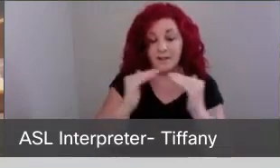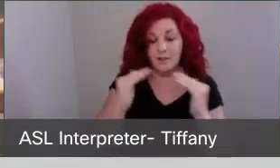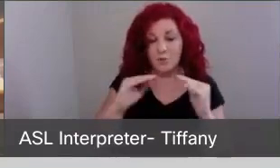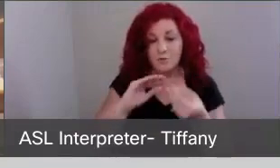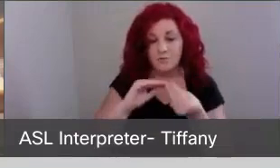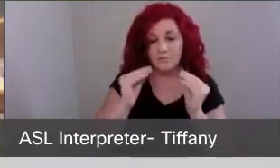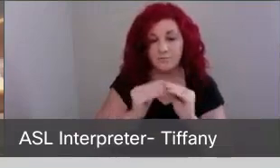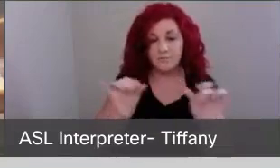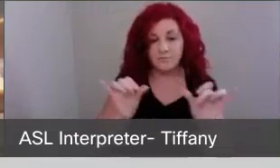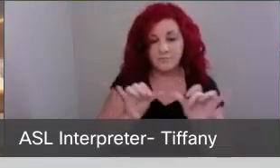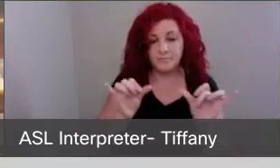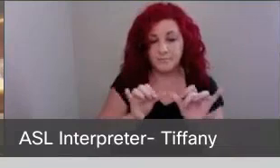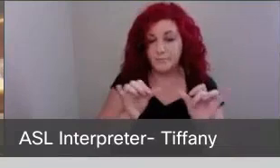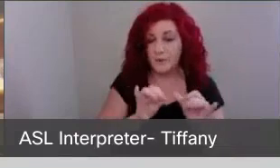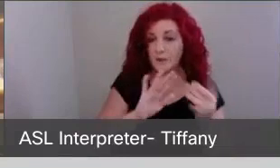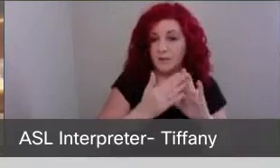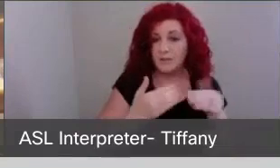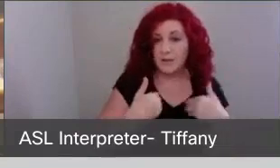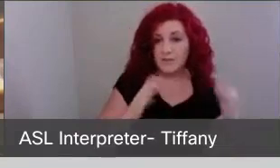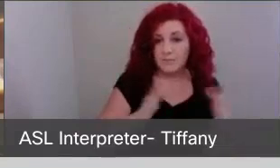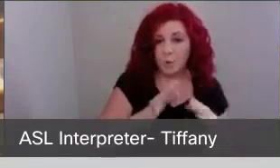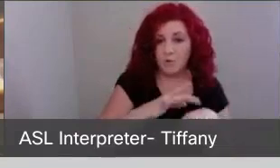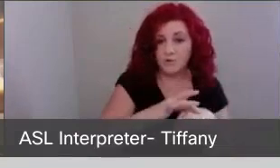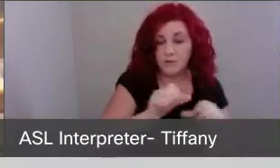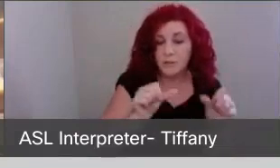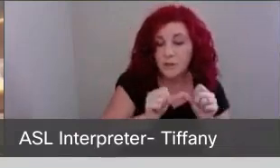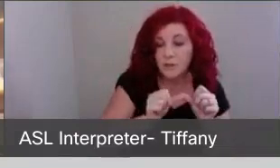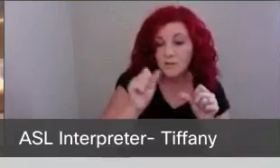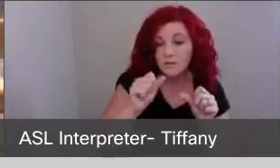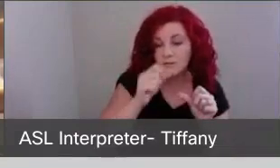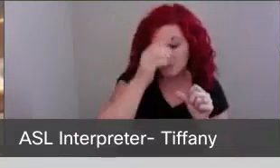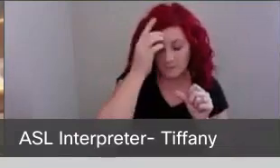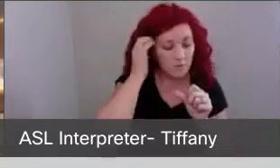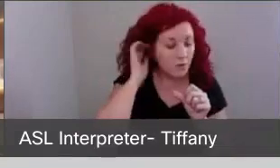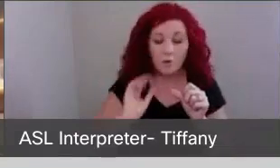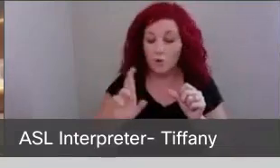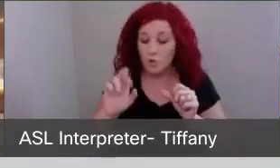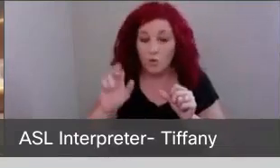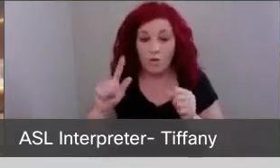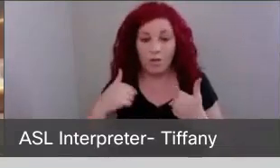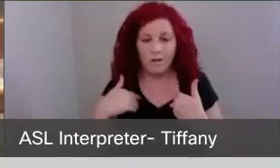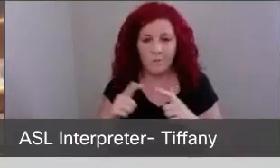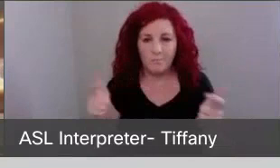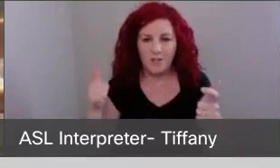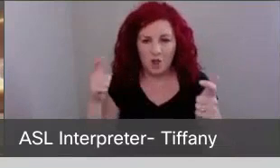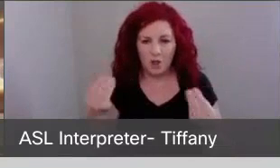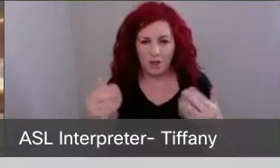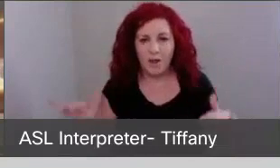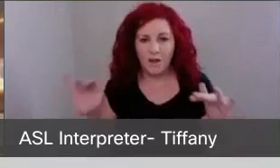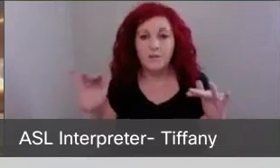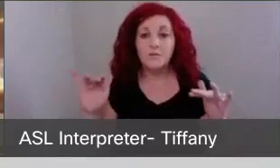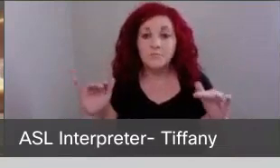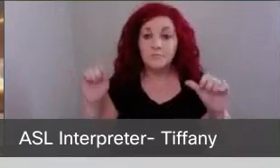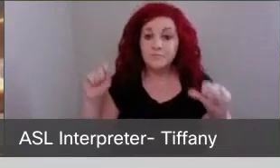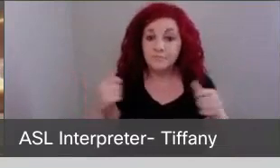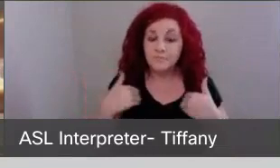density. Cities will have a smaller geographical area, while rural areas will have a larger swath of land to be able to have